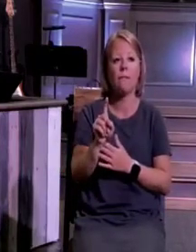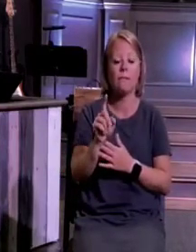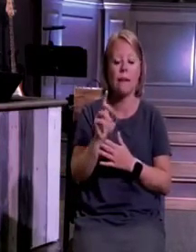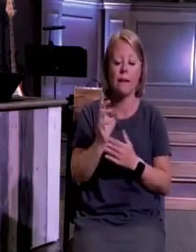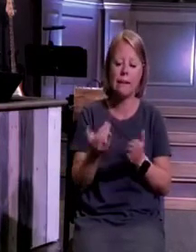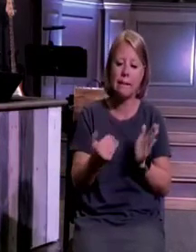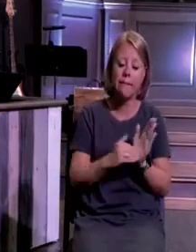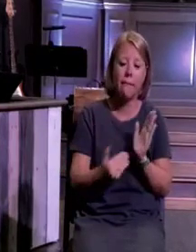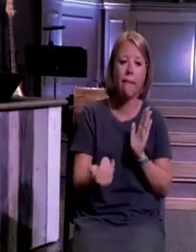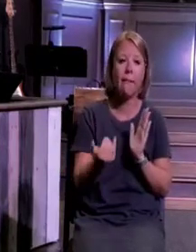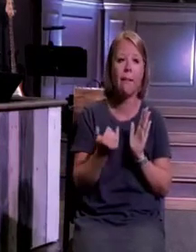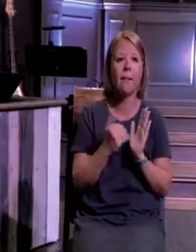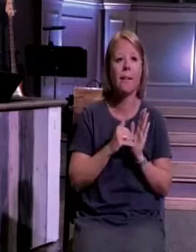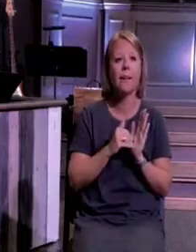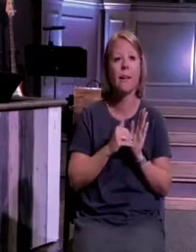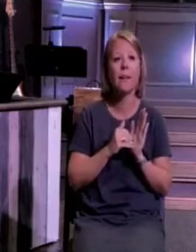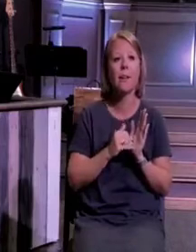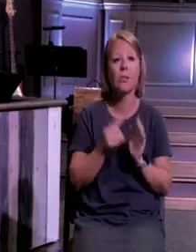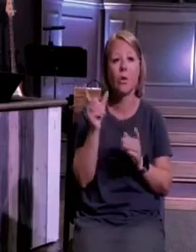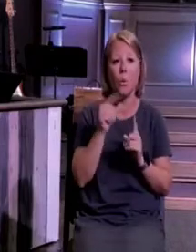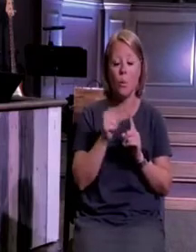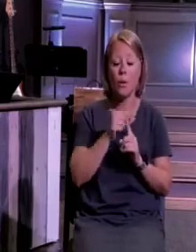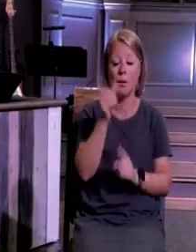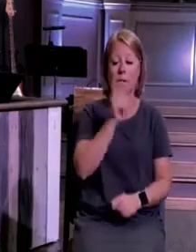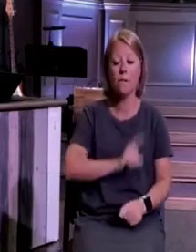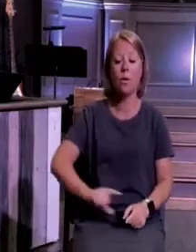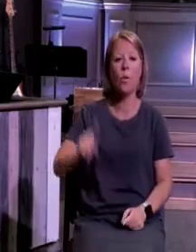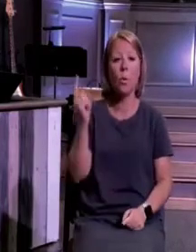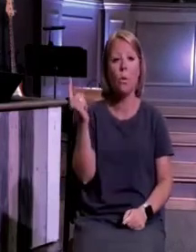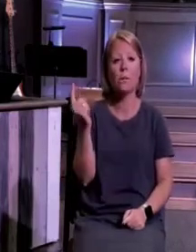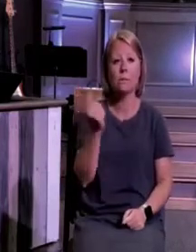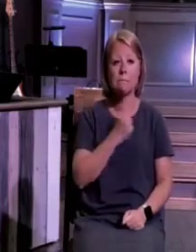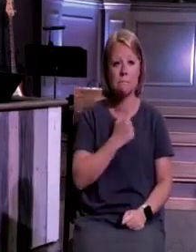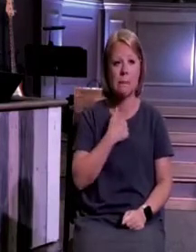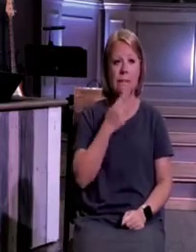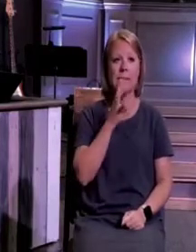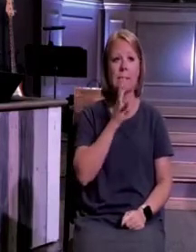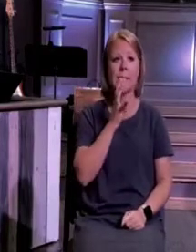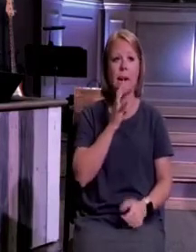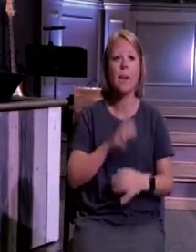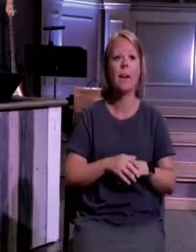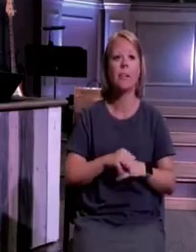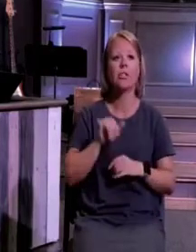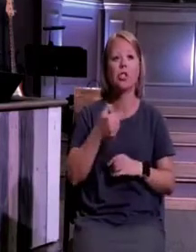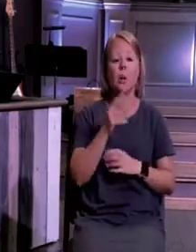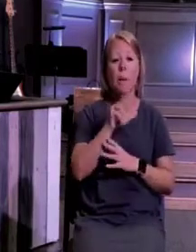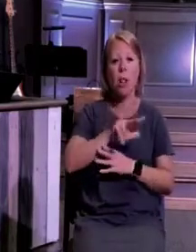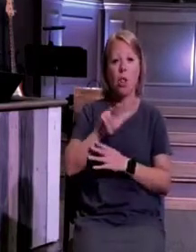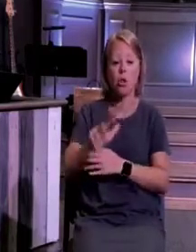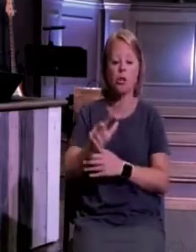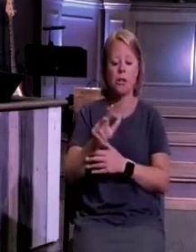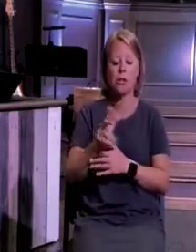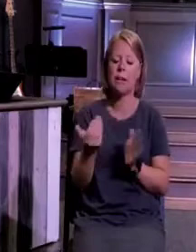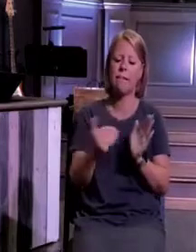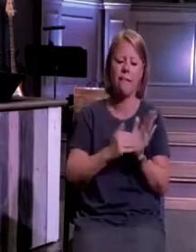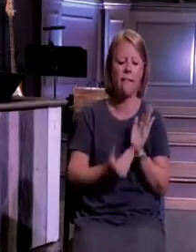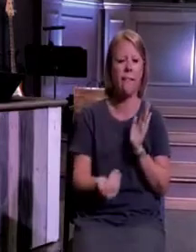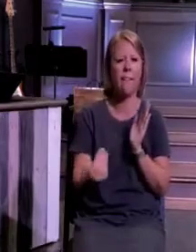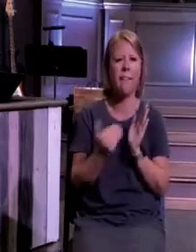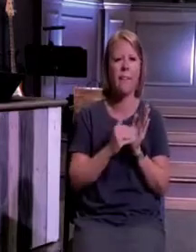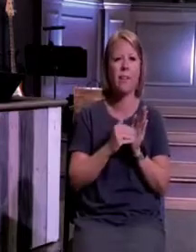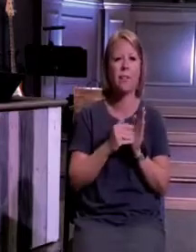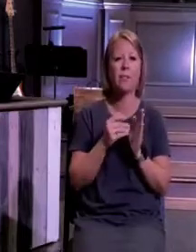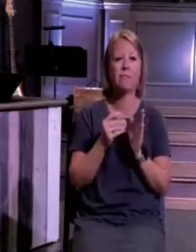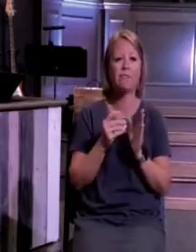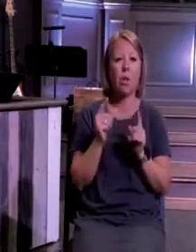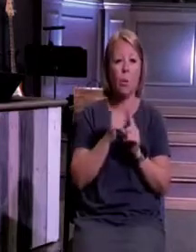message, "The word of the Lord came to me saying." Jeremiah chapter 33 repeats it over again, "The word of